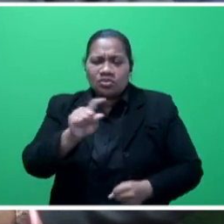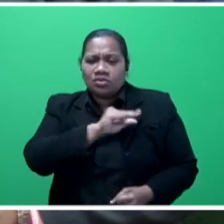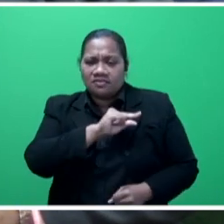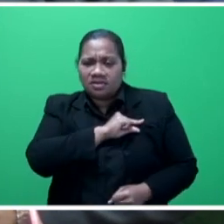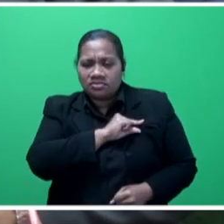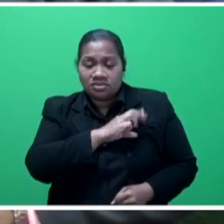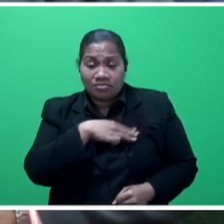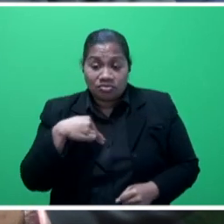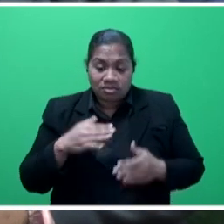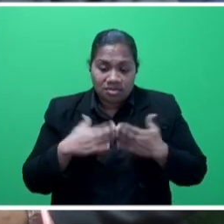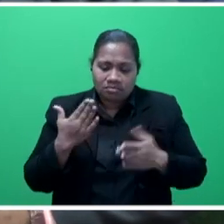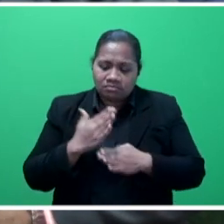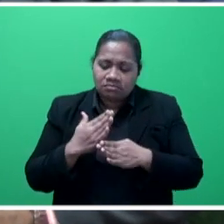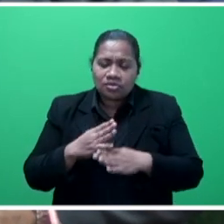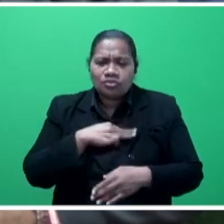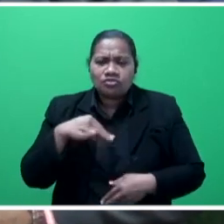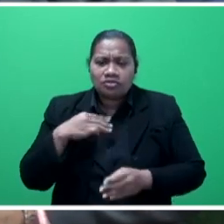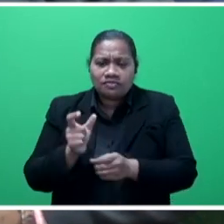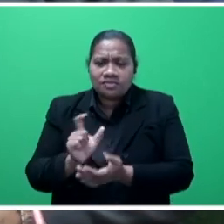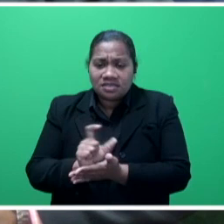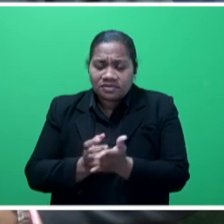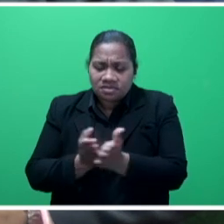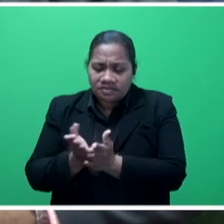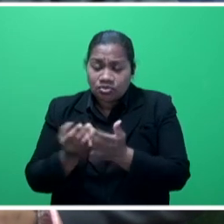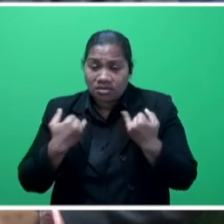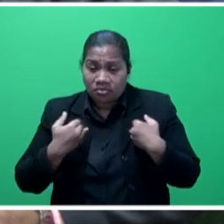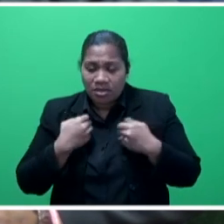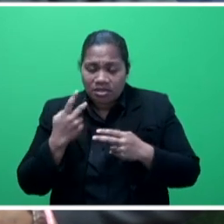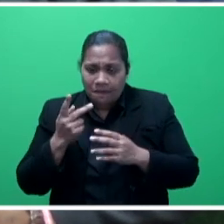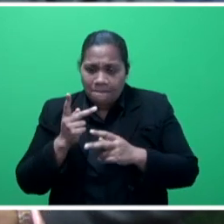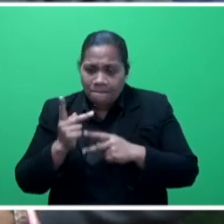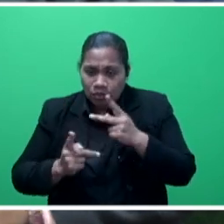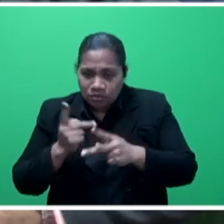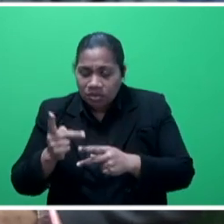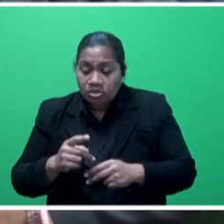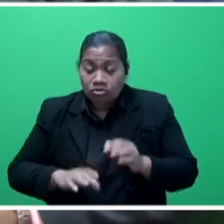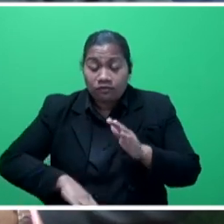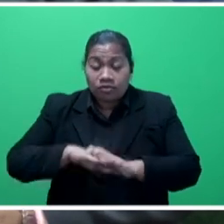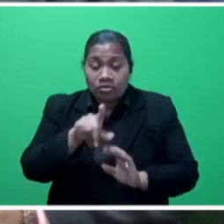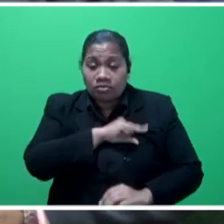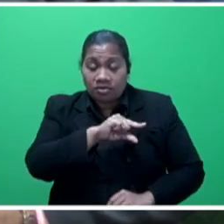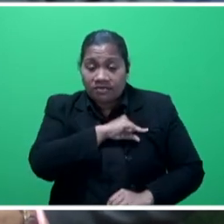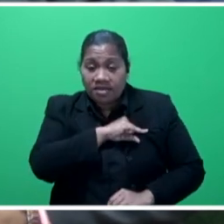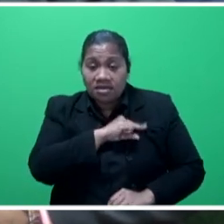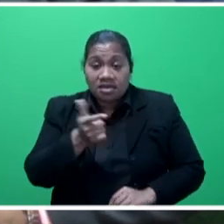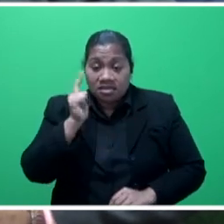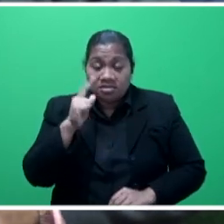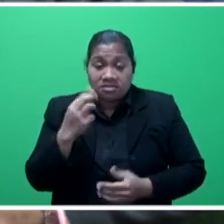of Civil Service to implement the processes so that fully qualified teachers' salaries move to Band F, Step